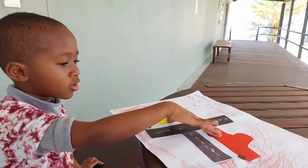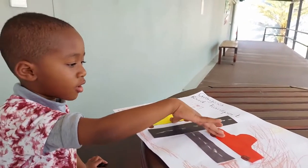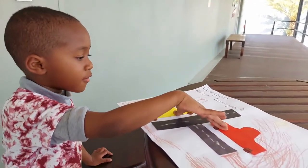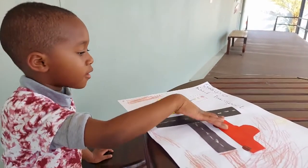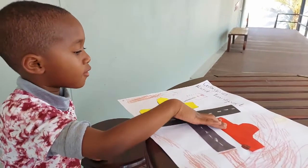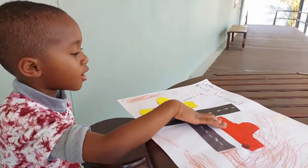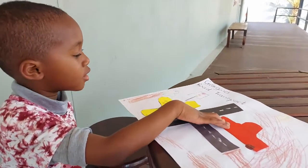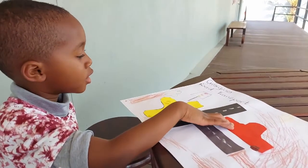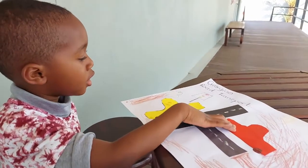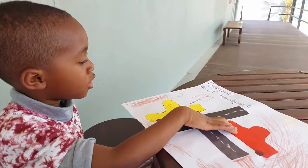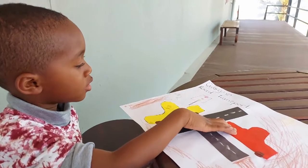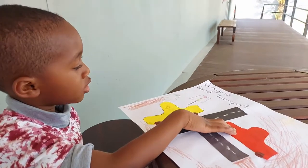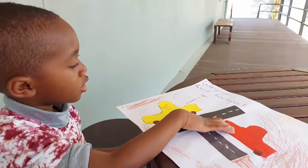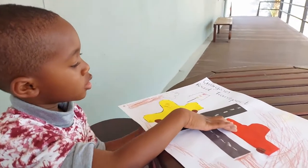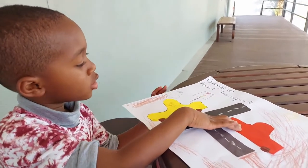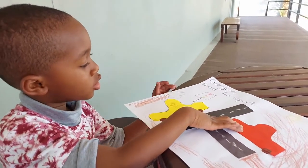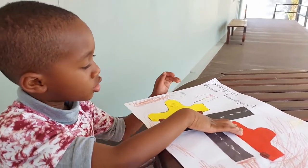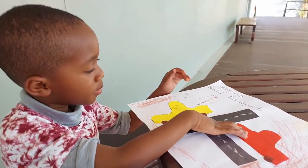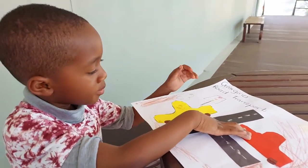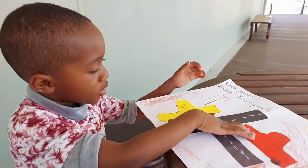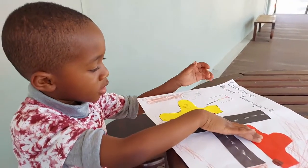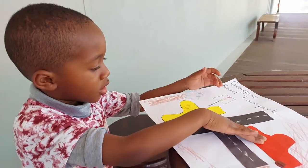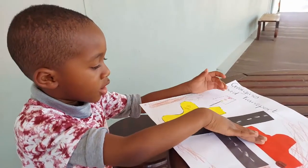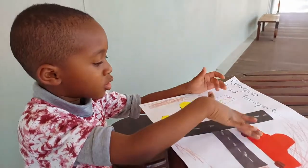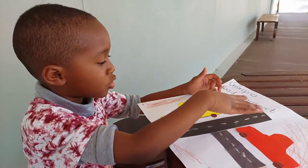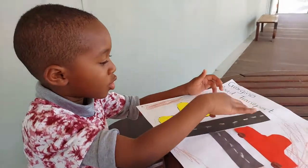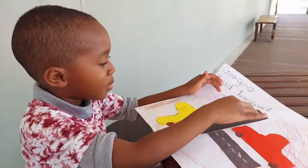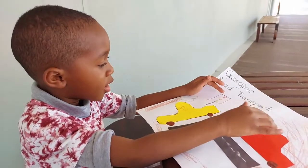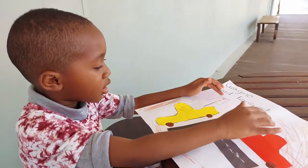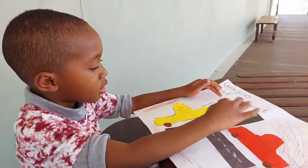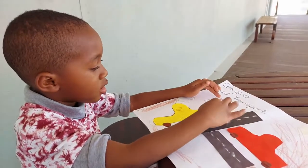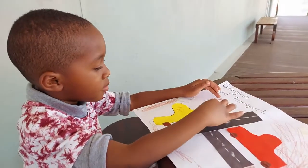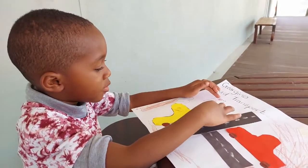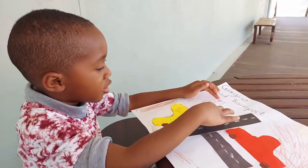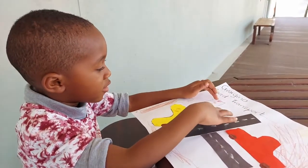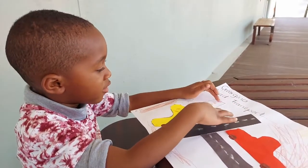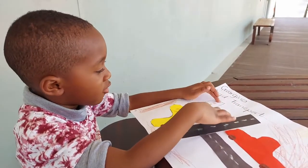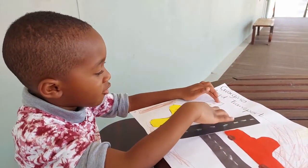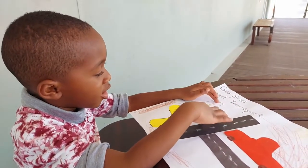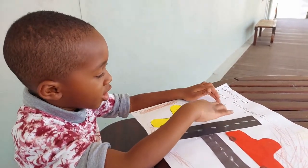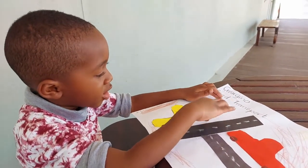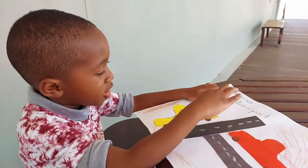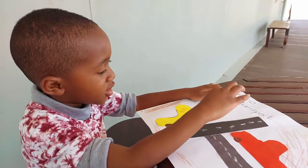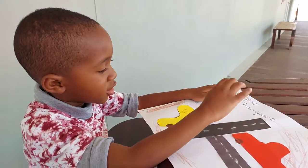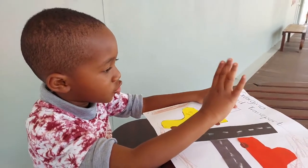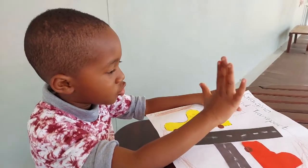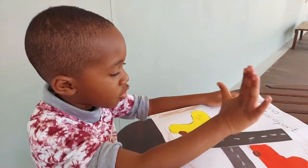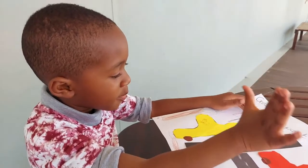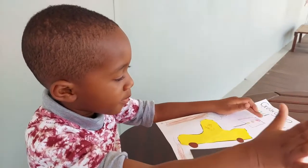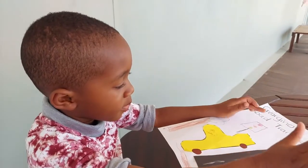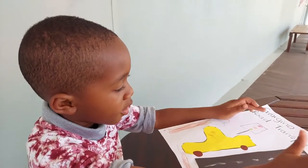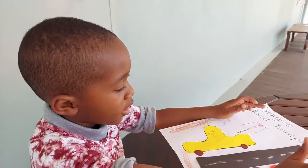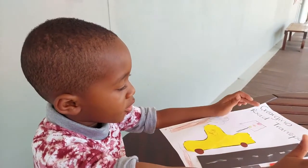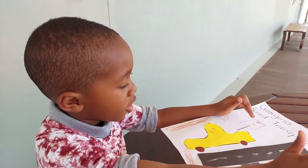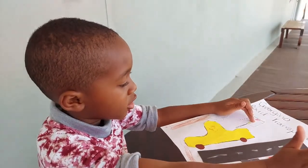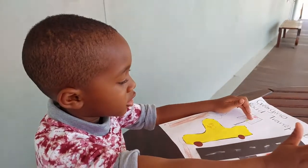cars driving around. We say stop. The car stops because of the red light says stop.